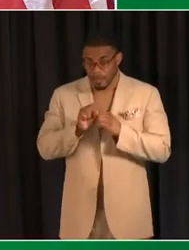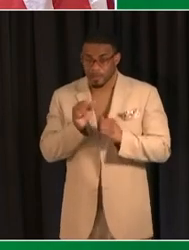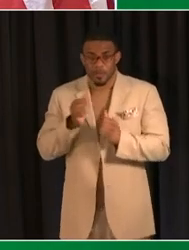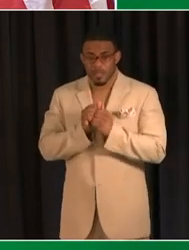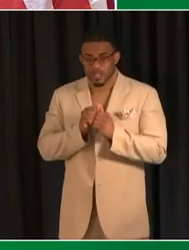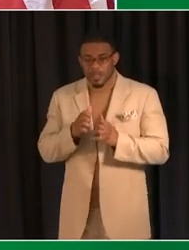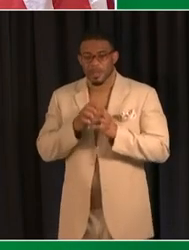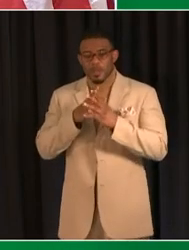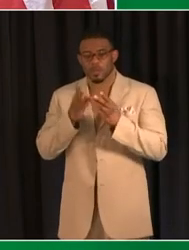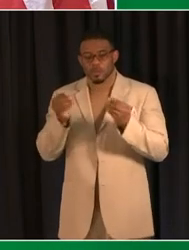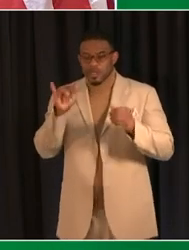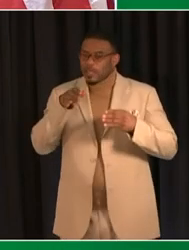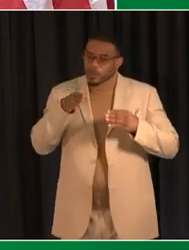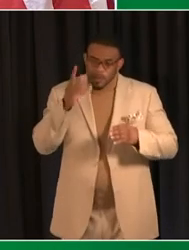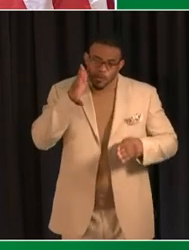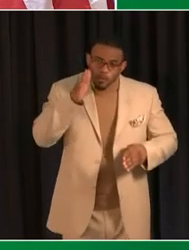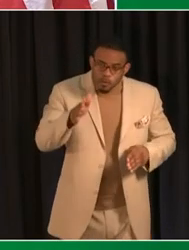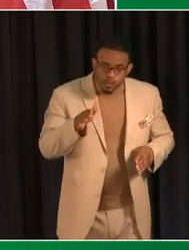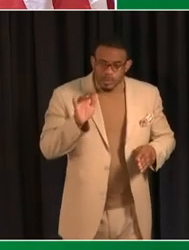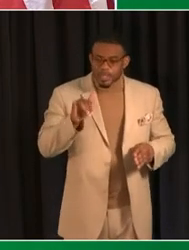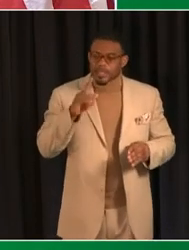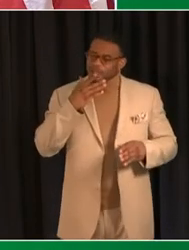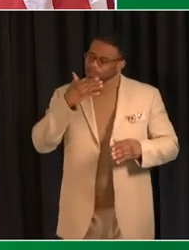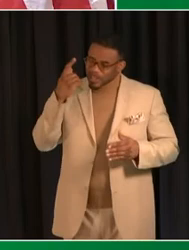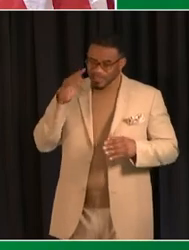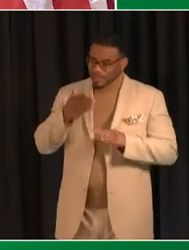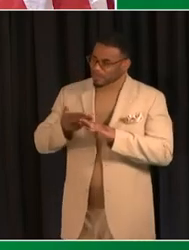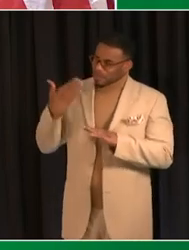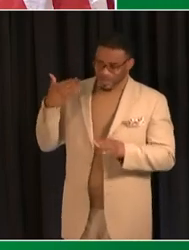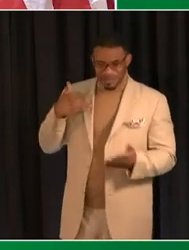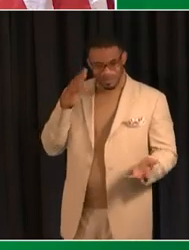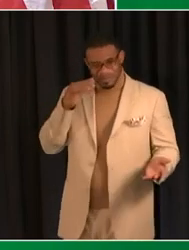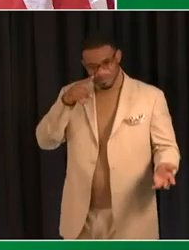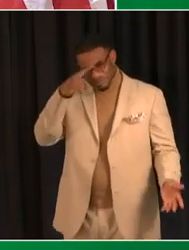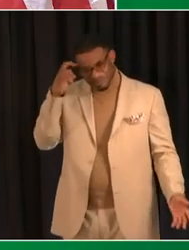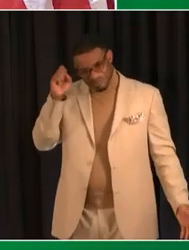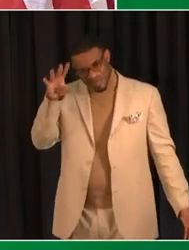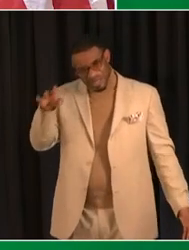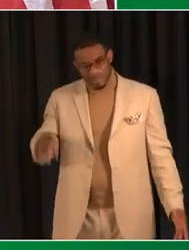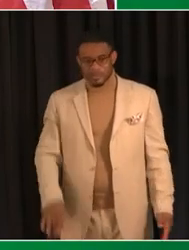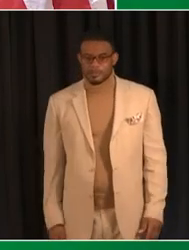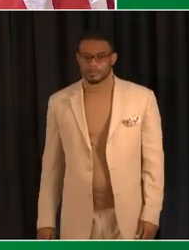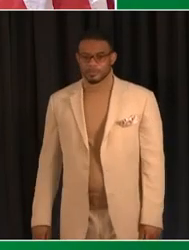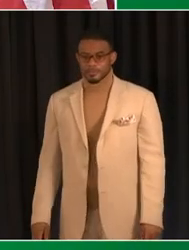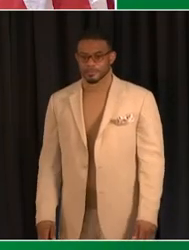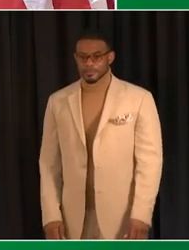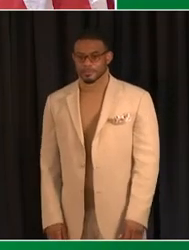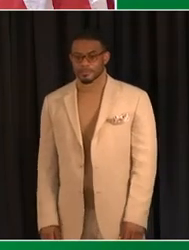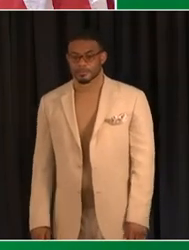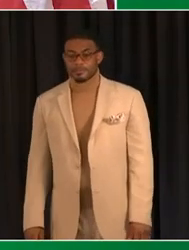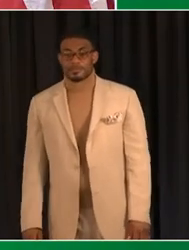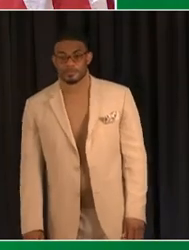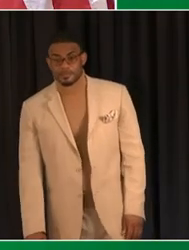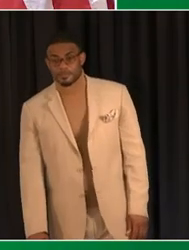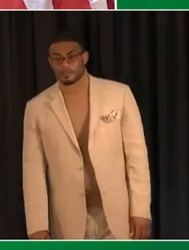they are comfortable and build solutions for a future that is better than the one that we had known in the past.